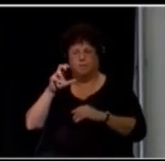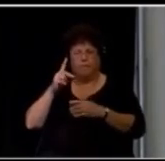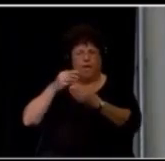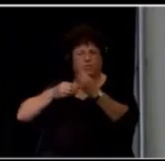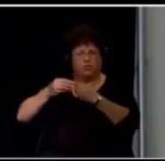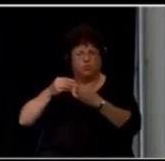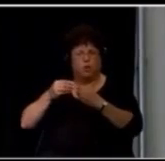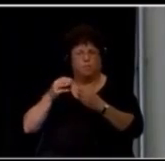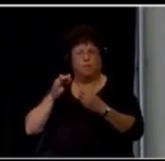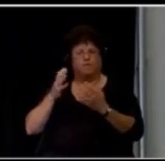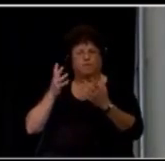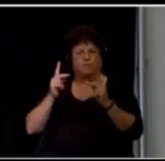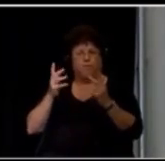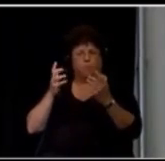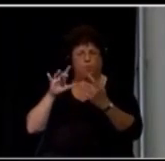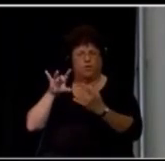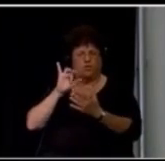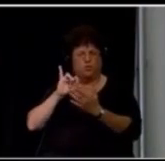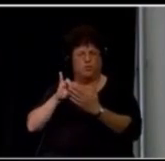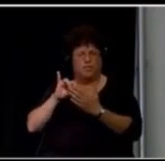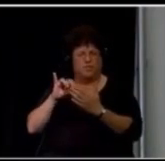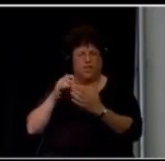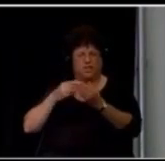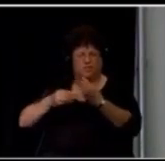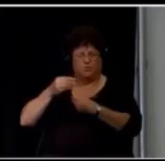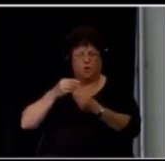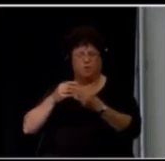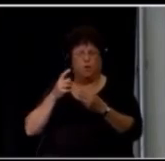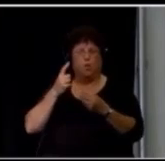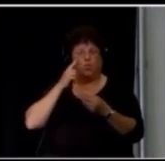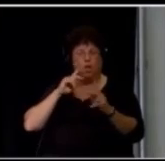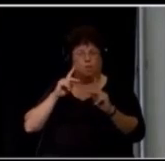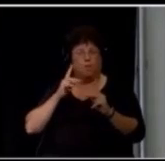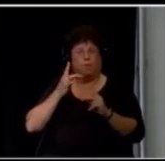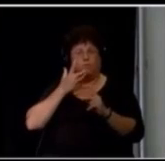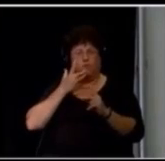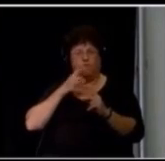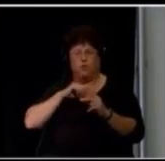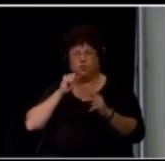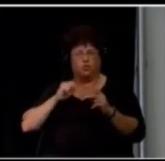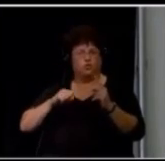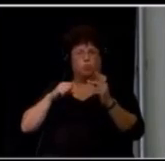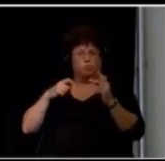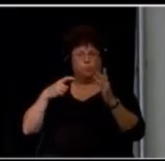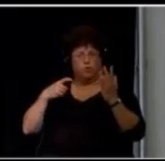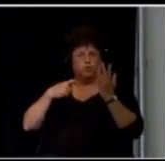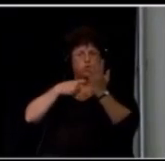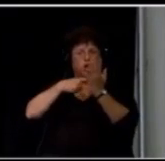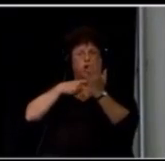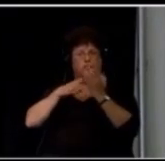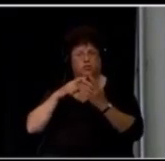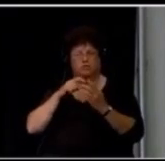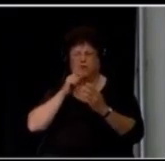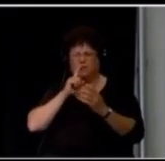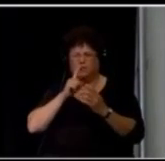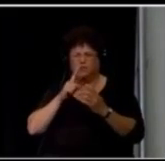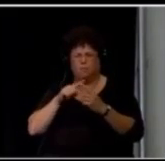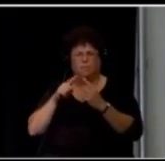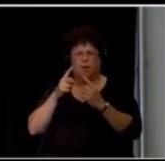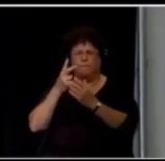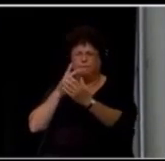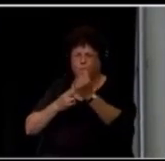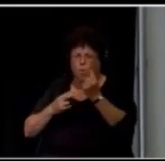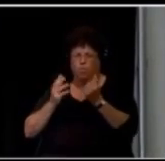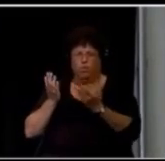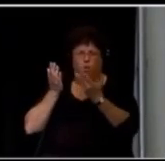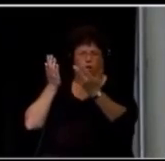if people would want to choose the pack swap or not. We thought people would prefer supercharging, but we weren't sure. So that's why we built a pack swap